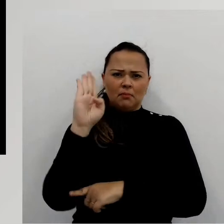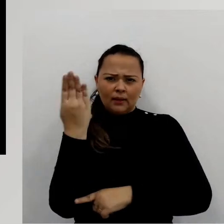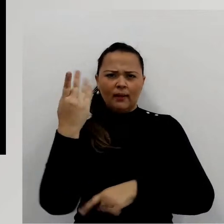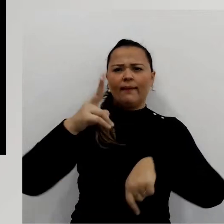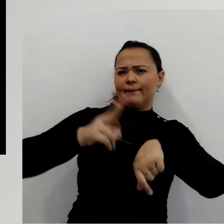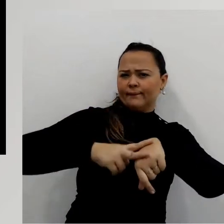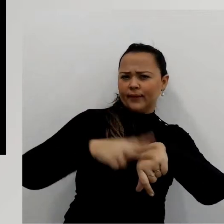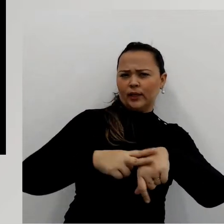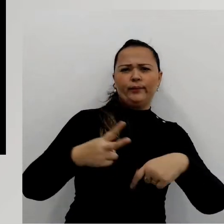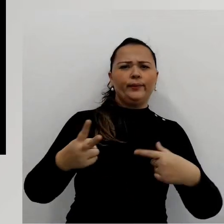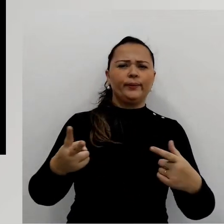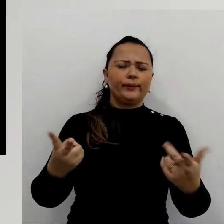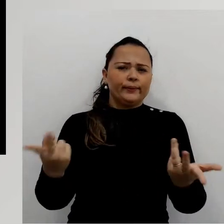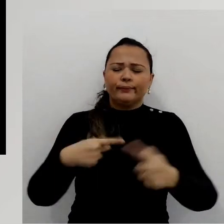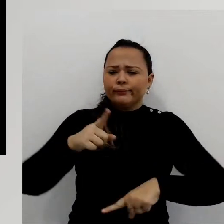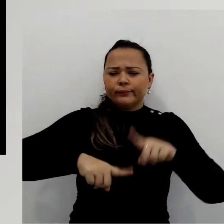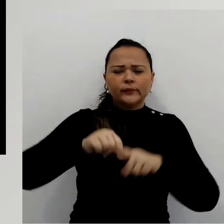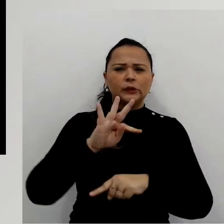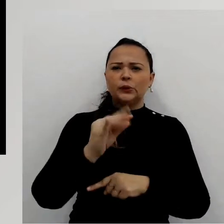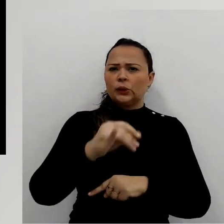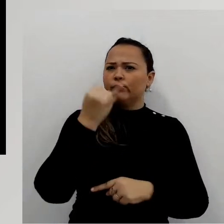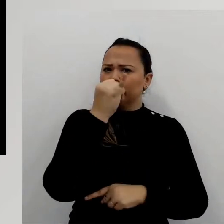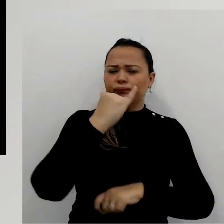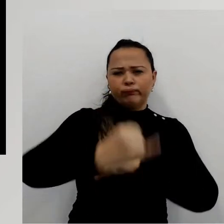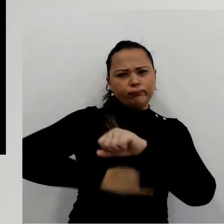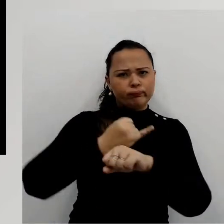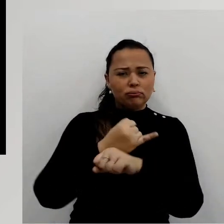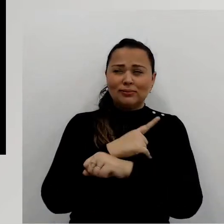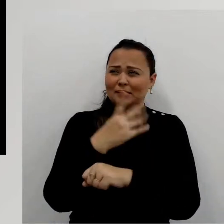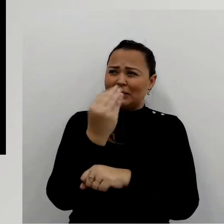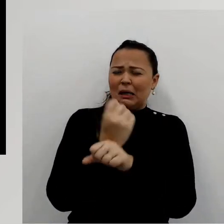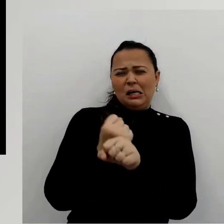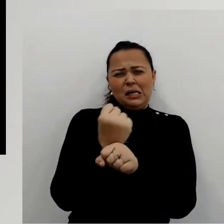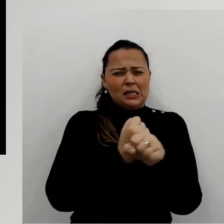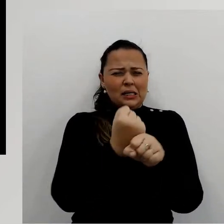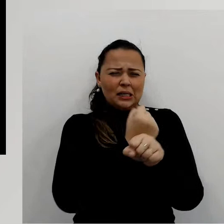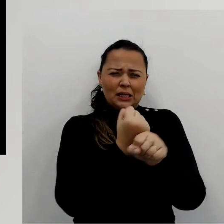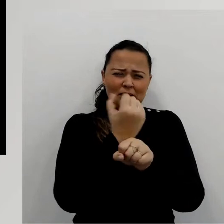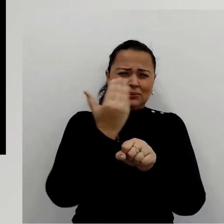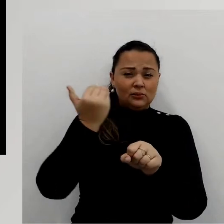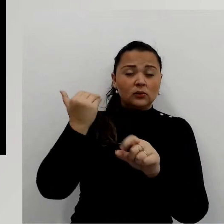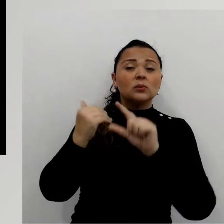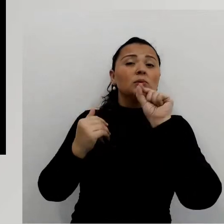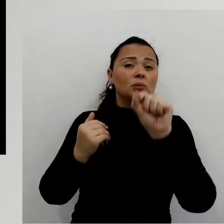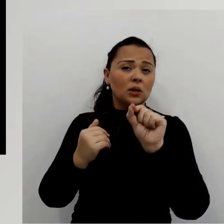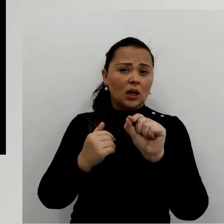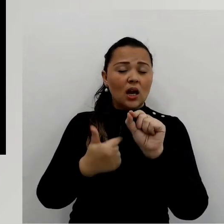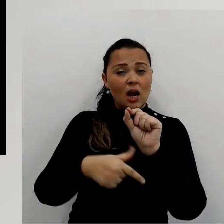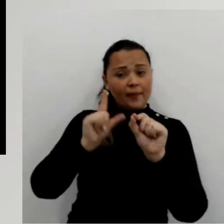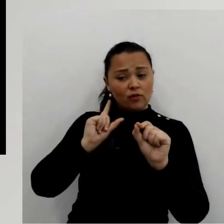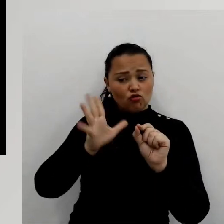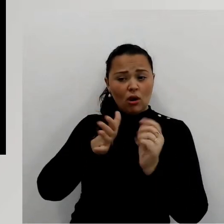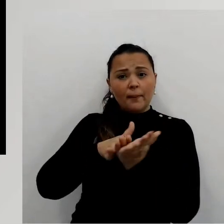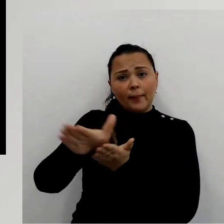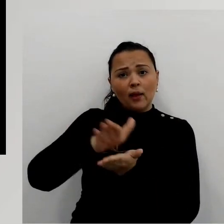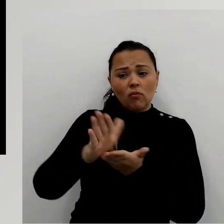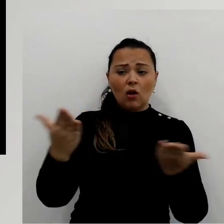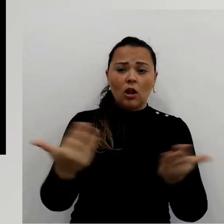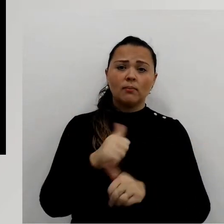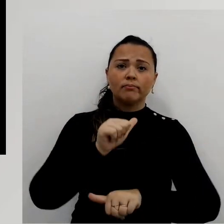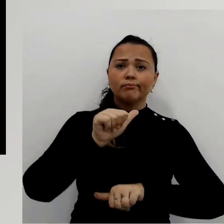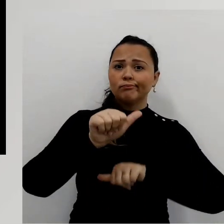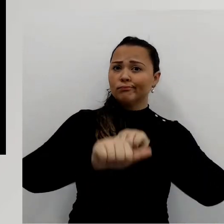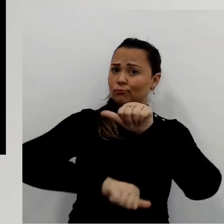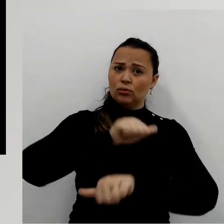many years, these products were printed on with screen printing. Now we're into flatbed inkjet. That is where the growth is